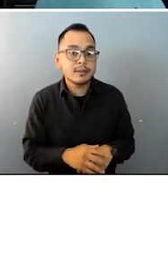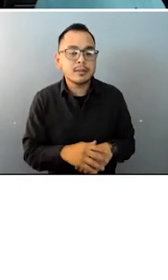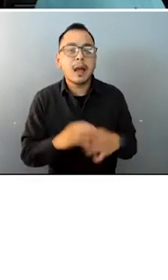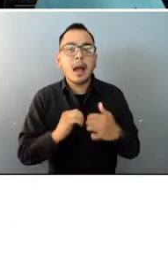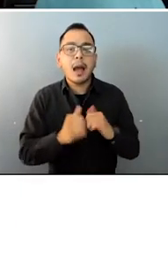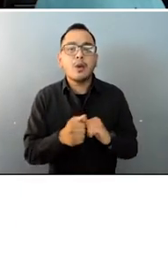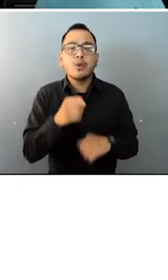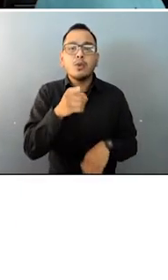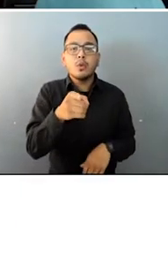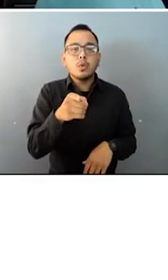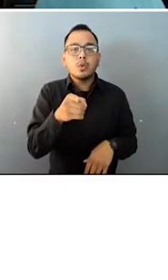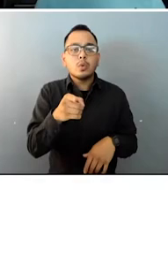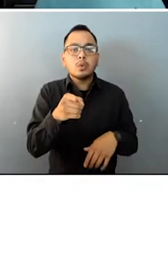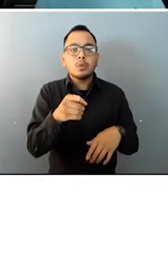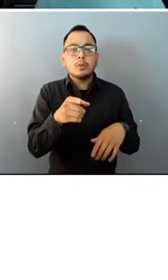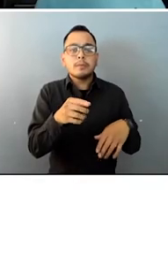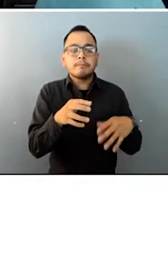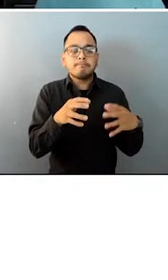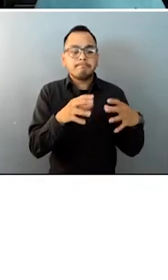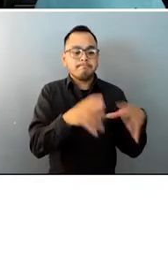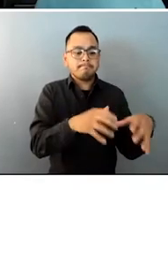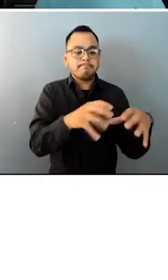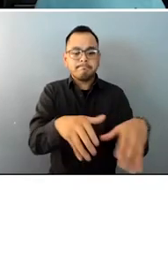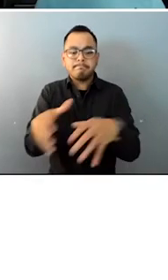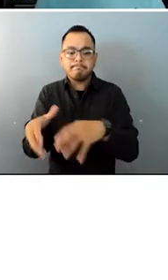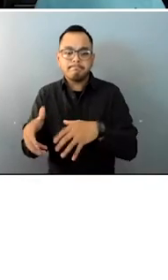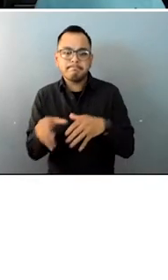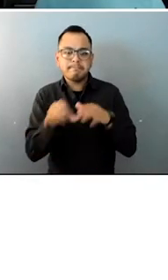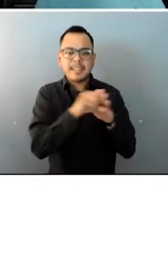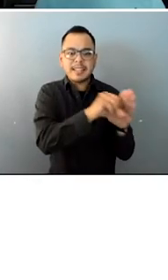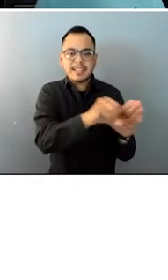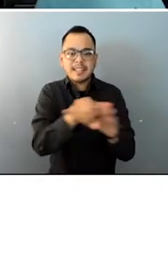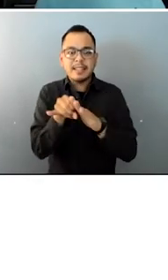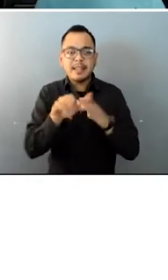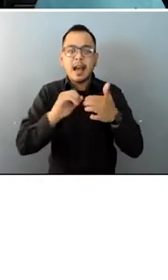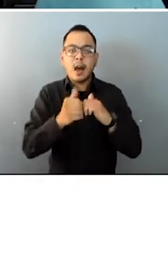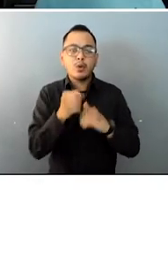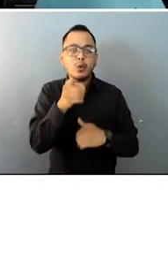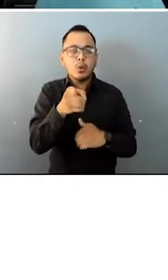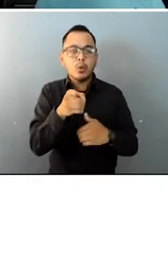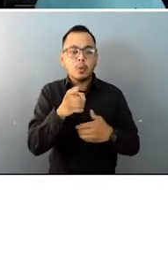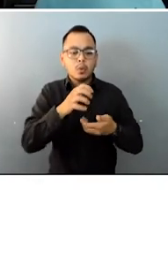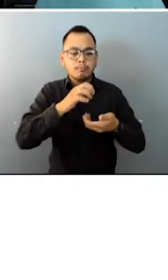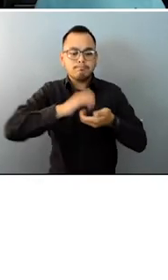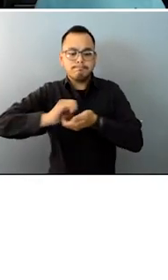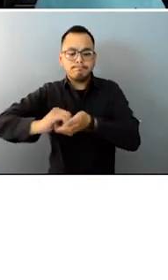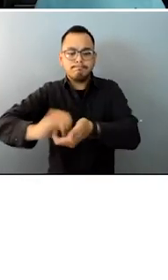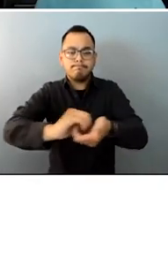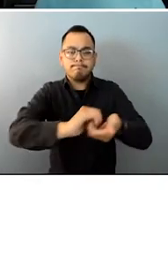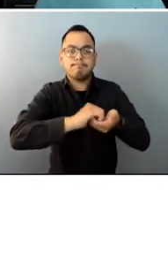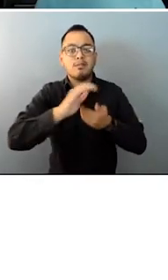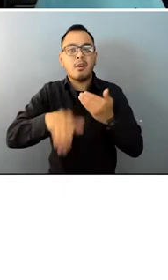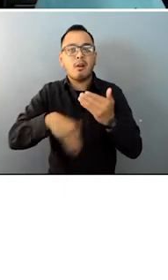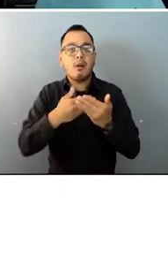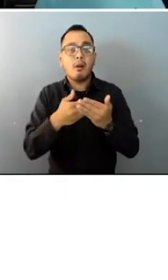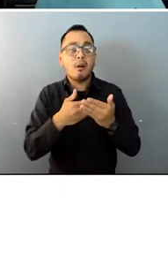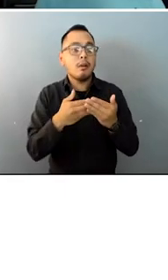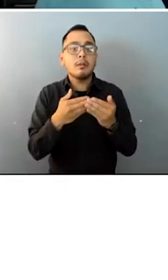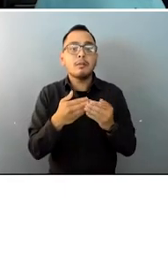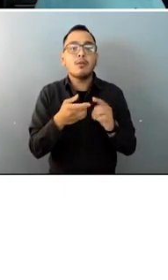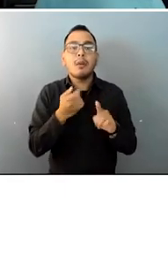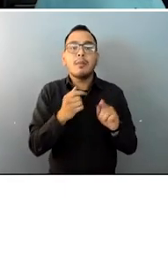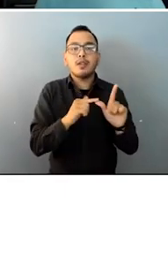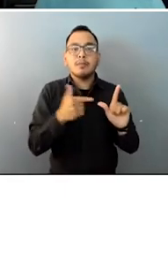of building coalition across these multiple identities, across the broad spectrum that is